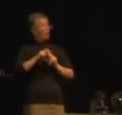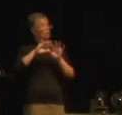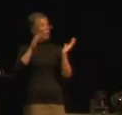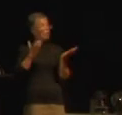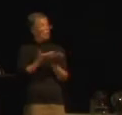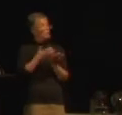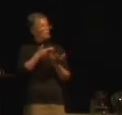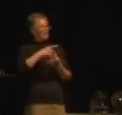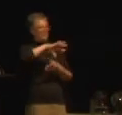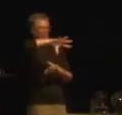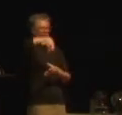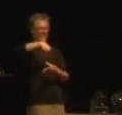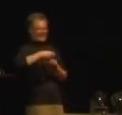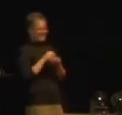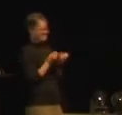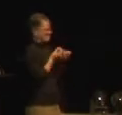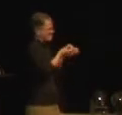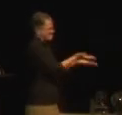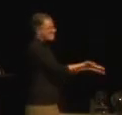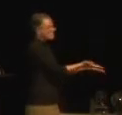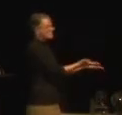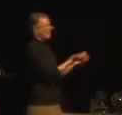in collecting our past and contemporary born digital worlds.